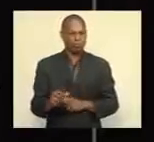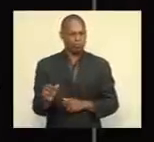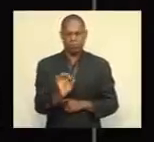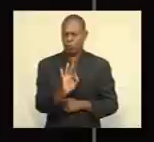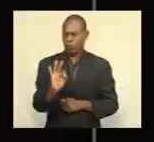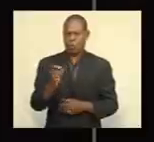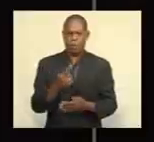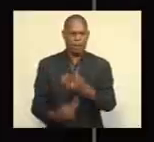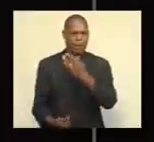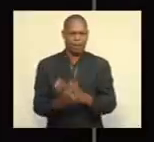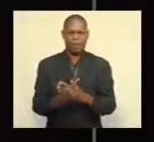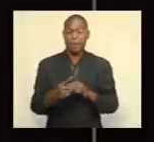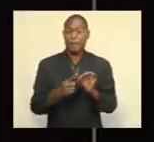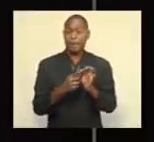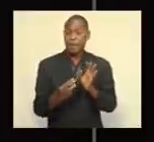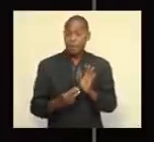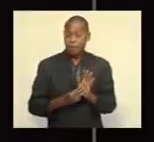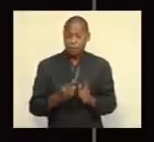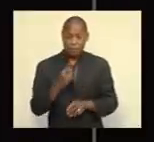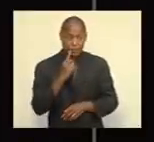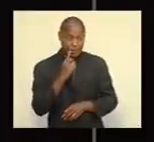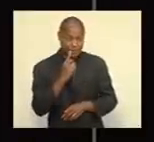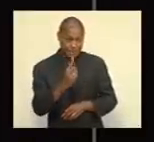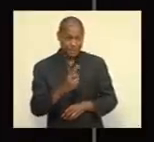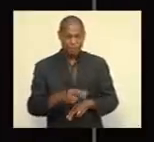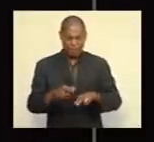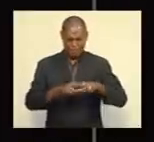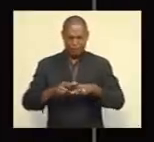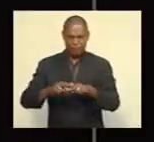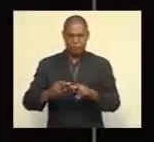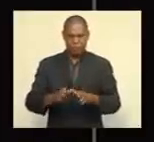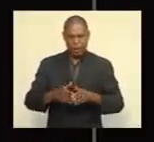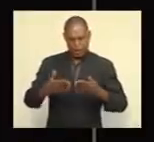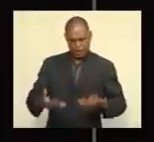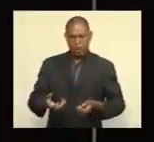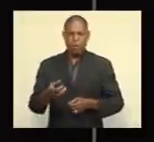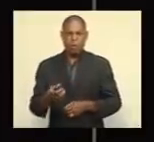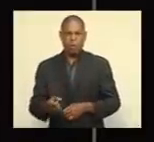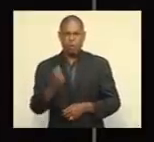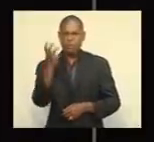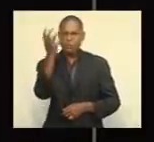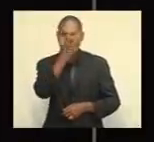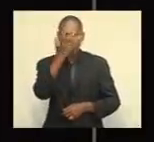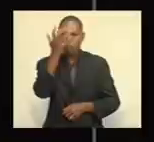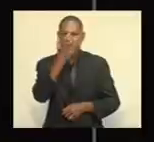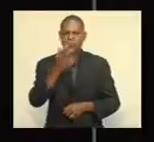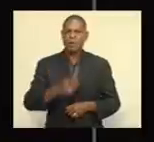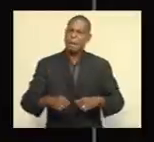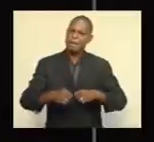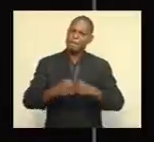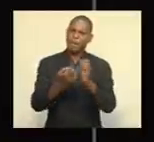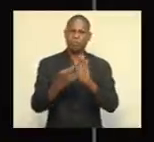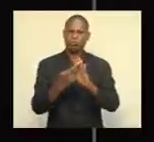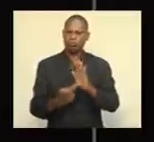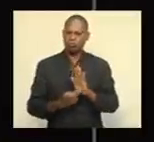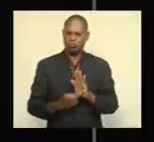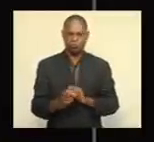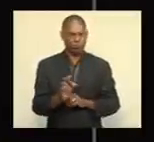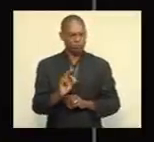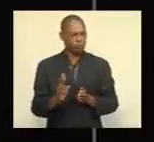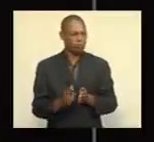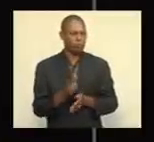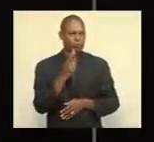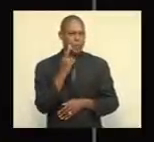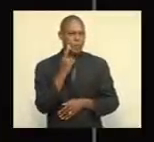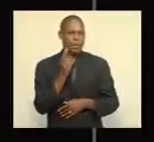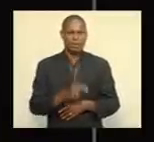Prime Minister stressed this, highlighting that Fiji is faced with danger and the breach should not be repeated. The woman, who was working as